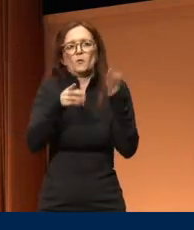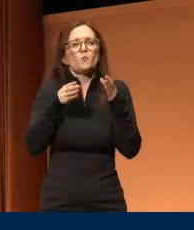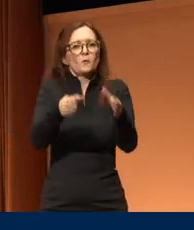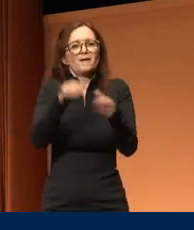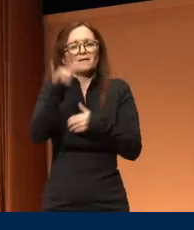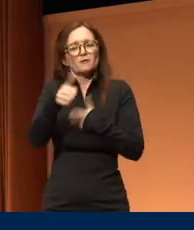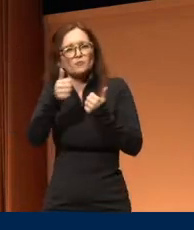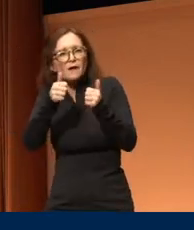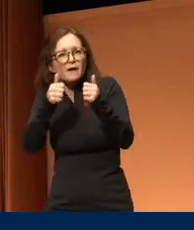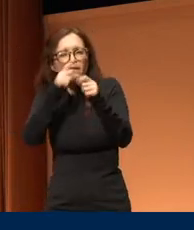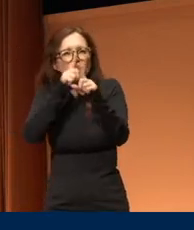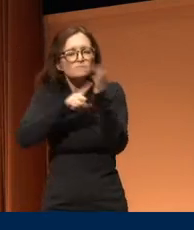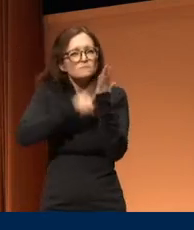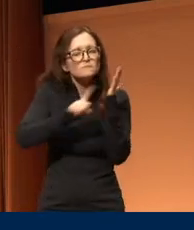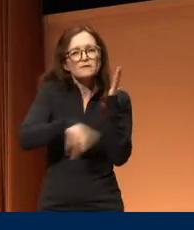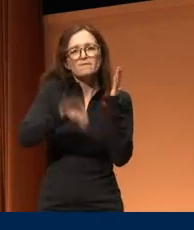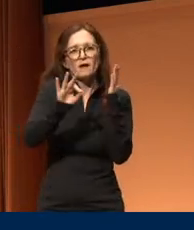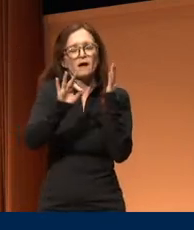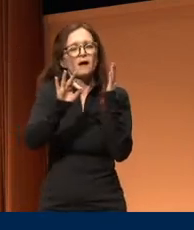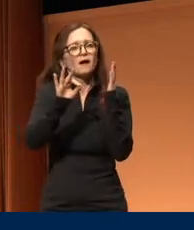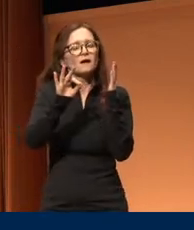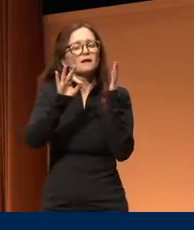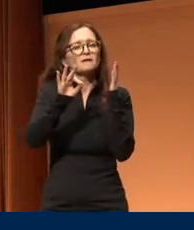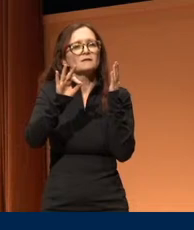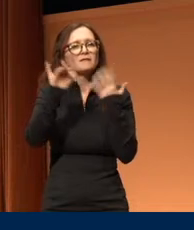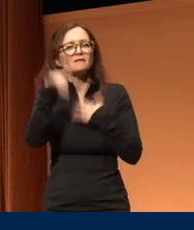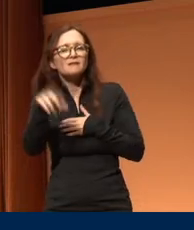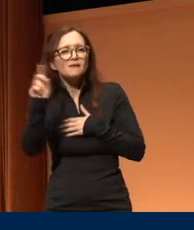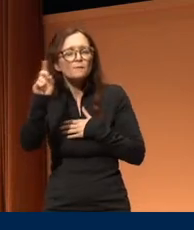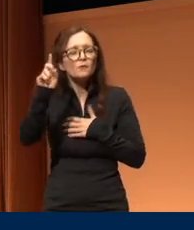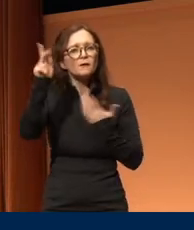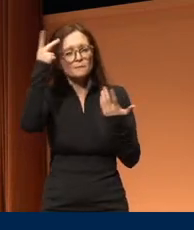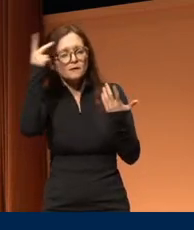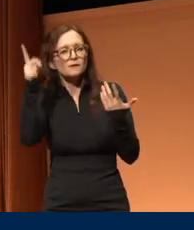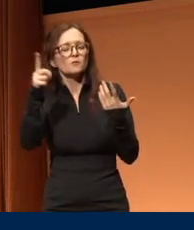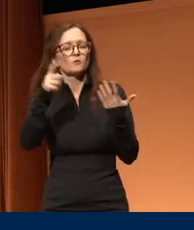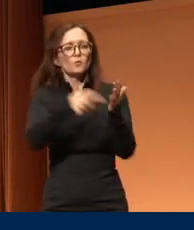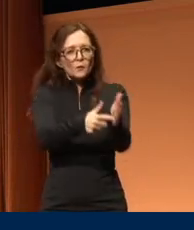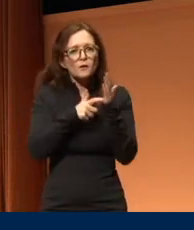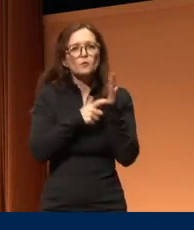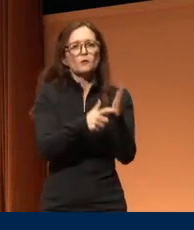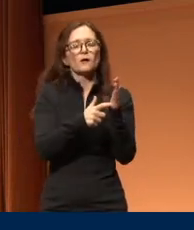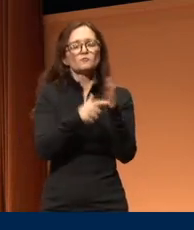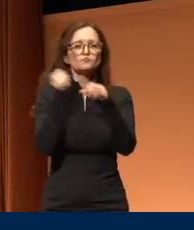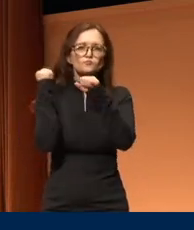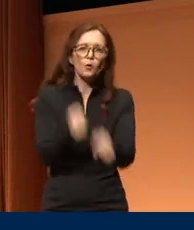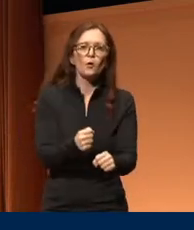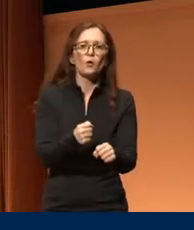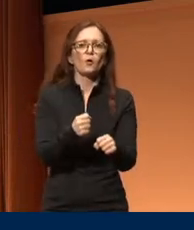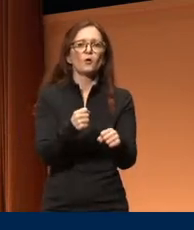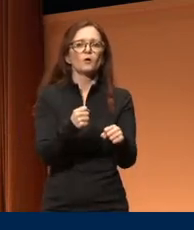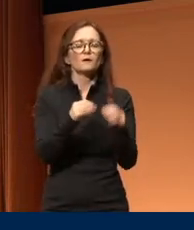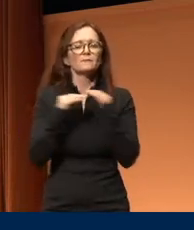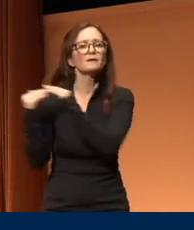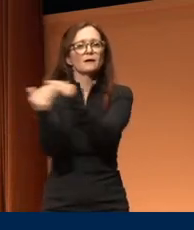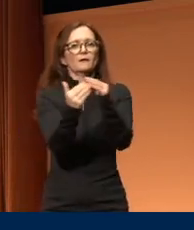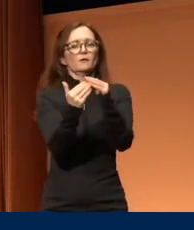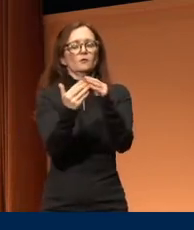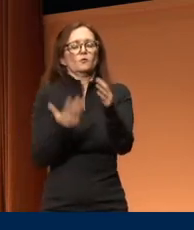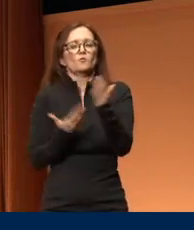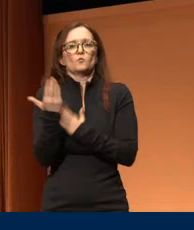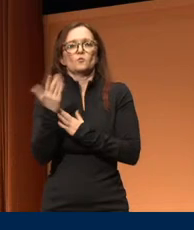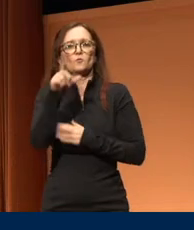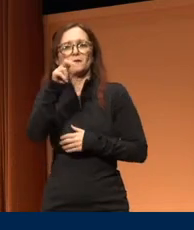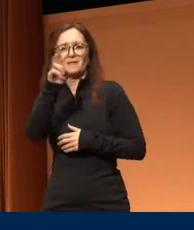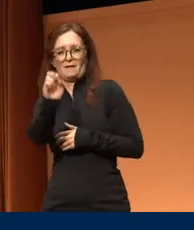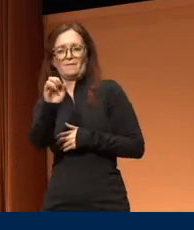of truth in democratic politics requires strong civic bonds deriving from a form of love. Or at